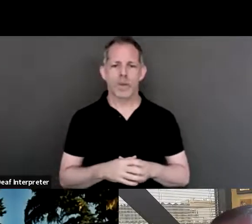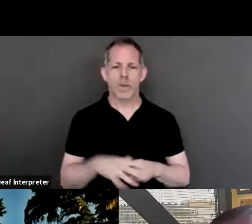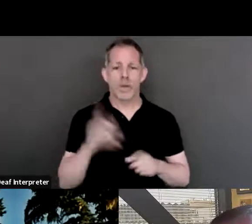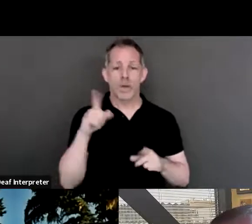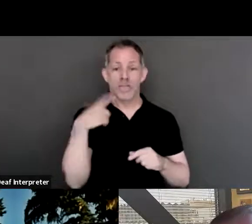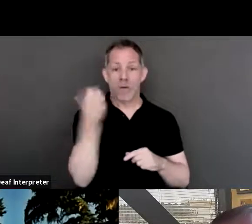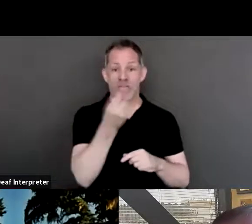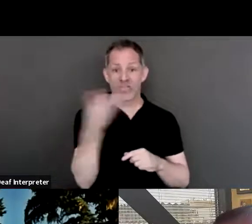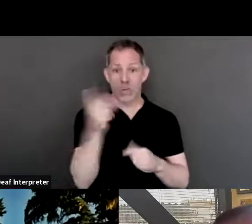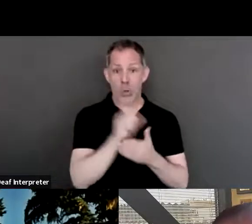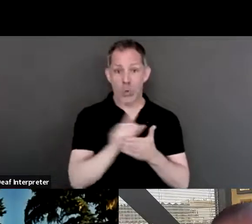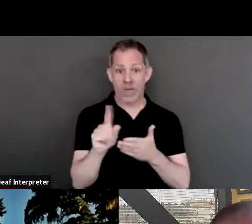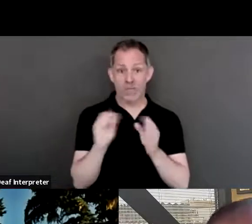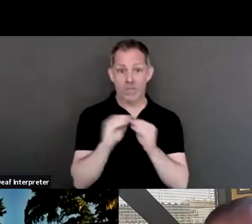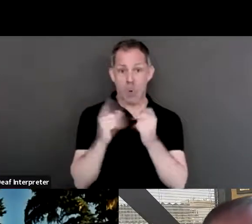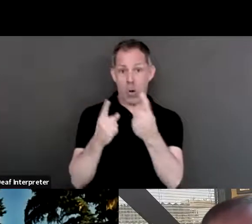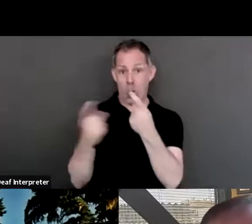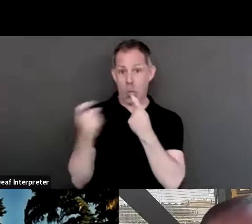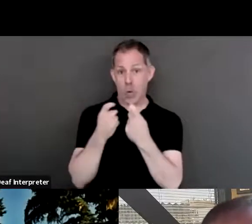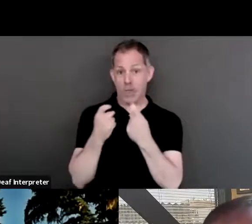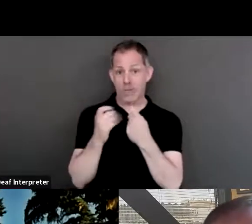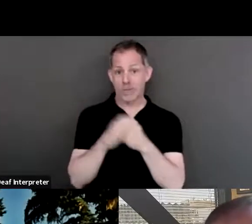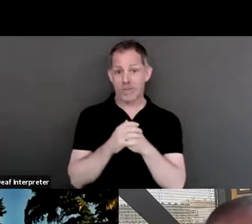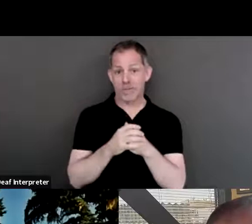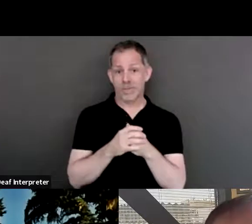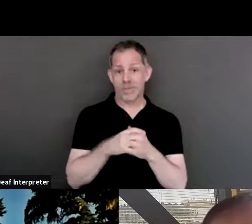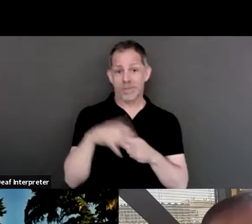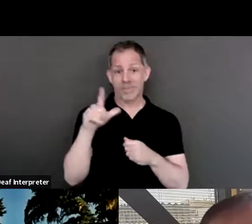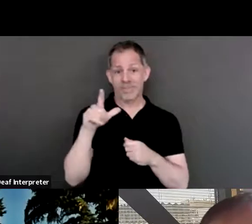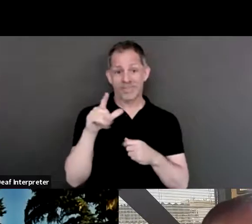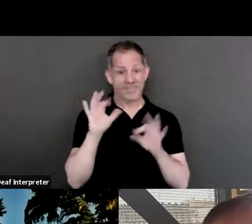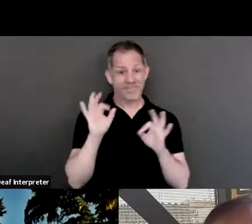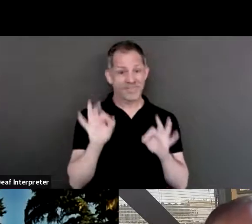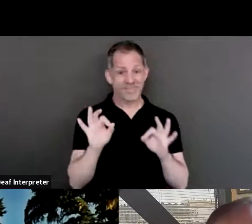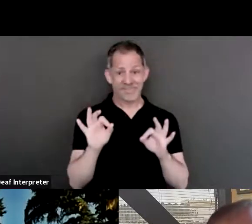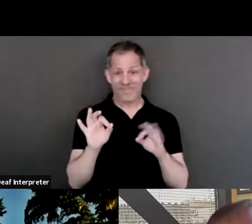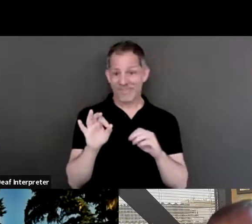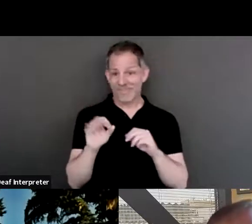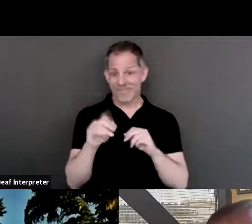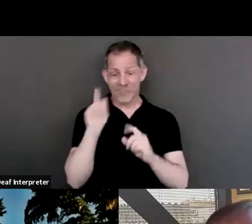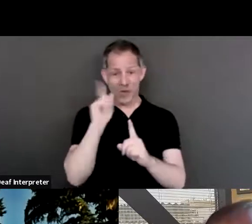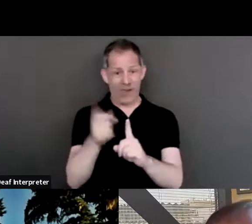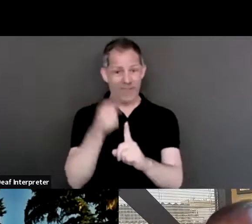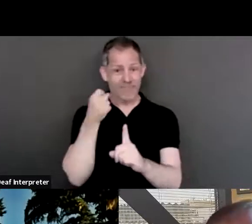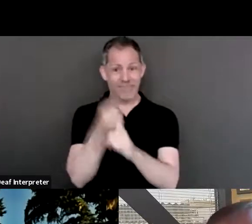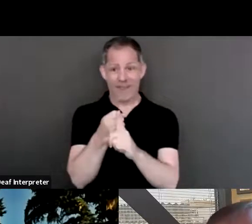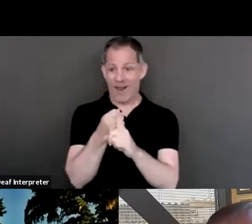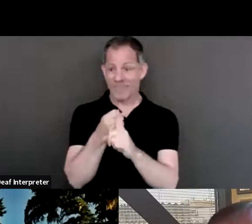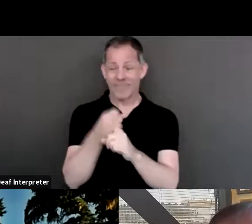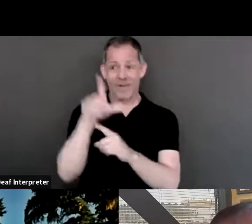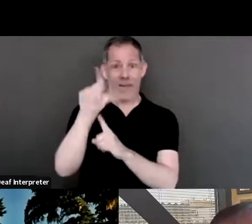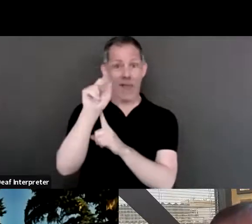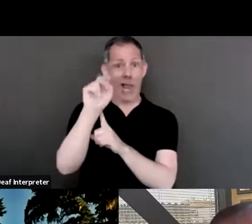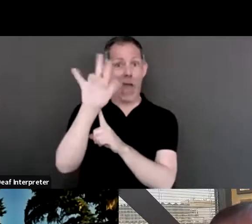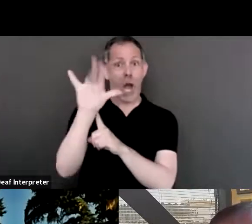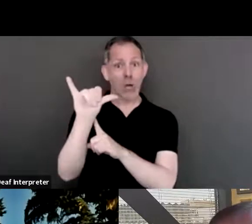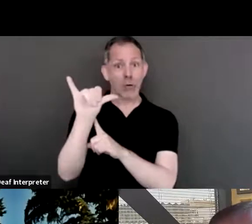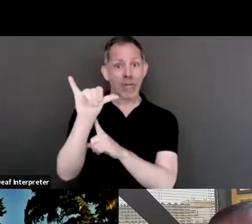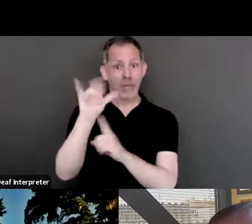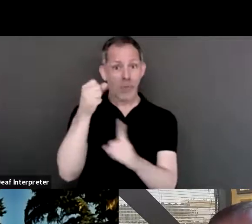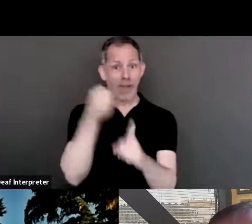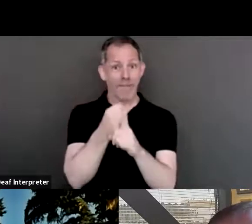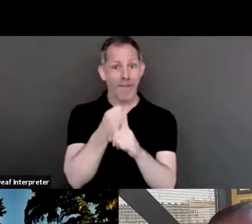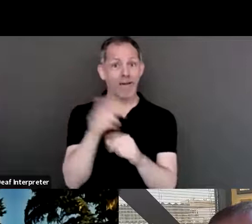made any impact on getting people vaccinated in the county, and so far there hasn't been any impact. Department of Health is